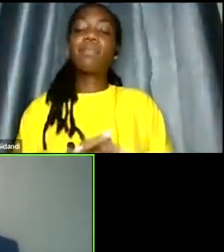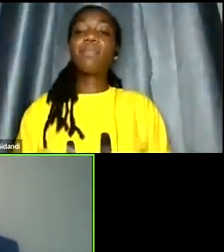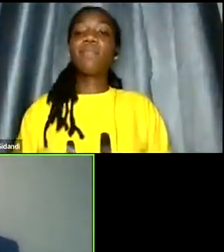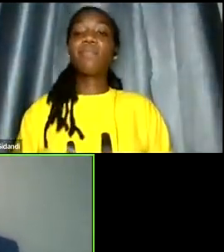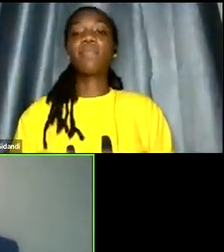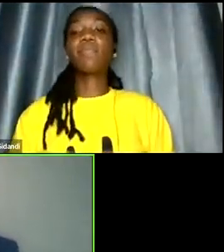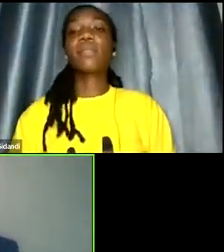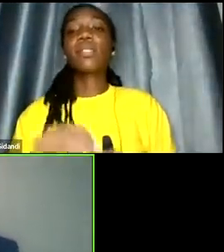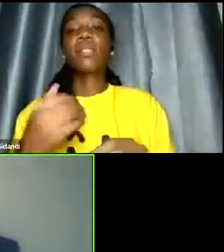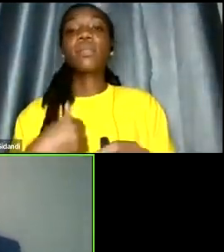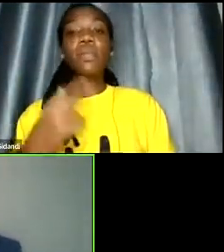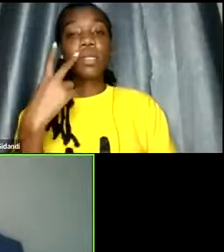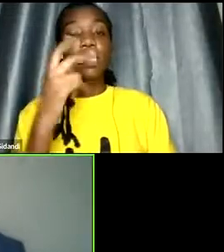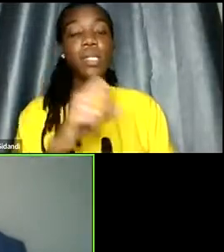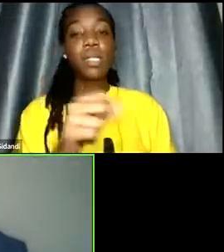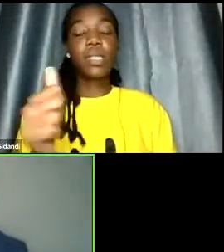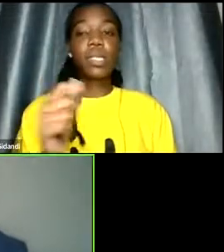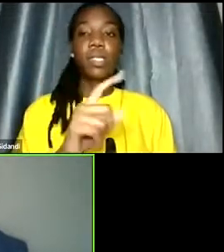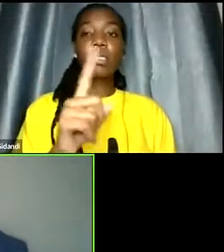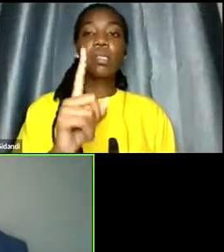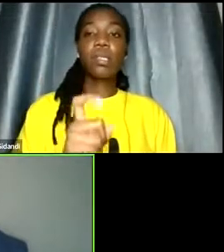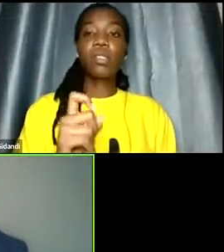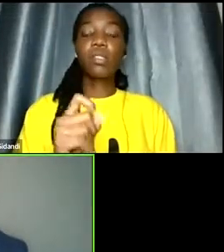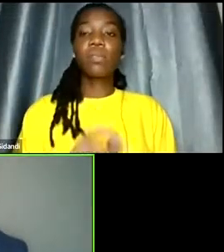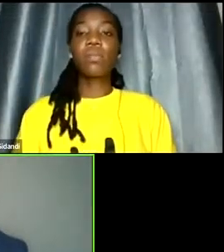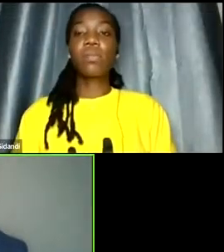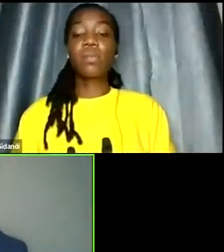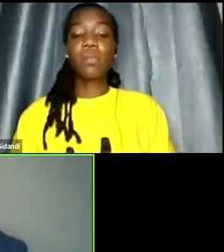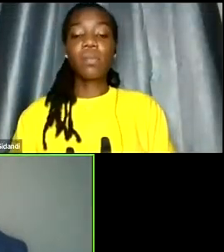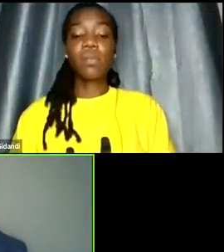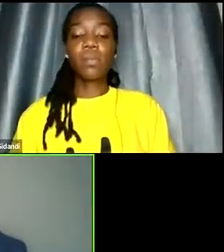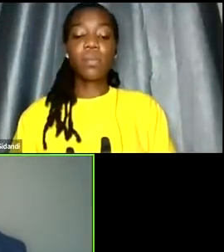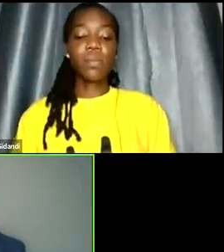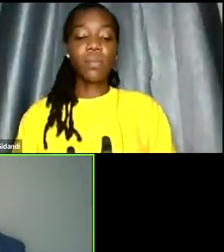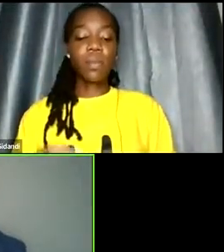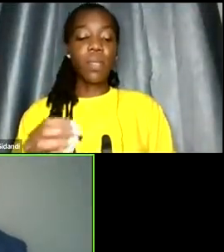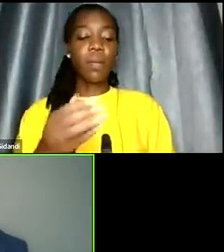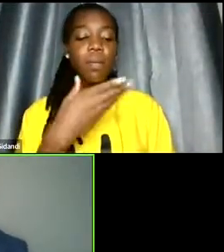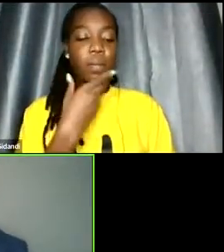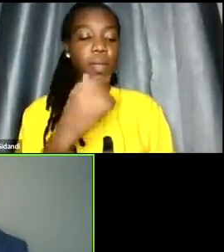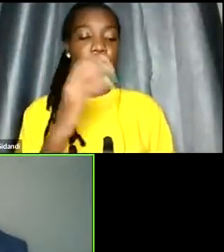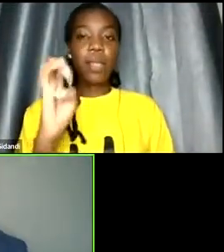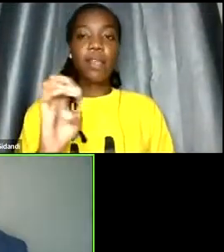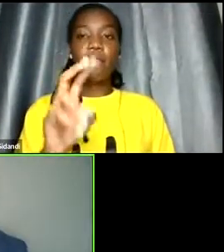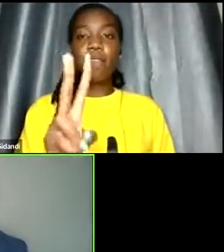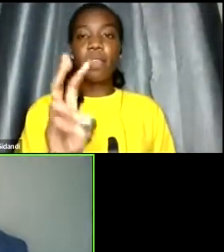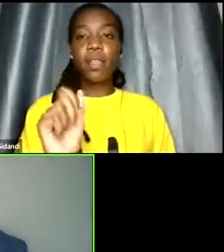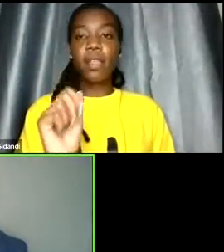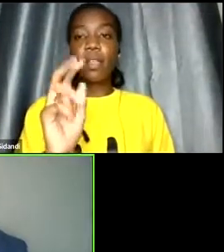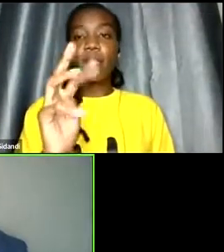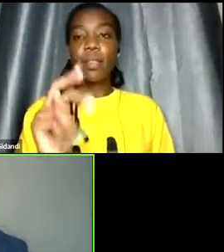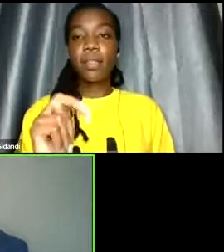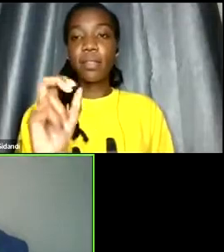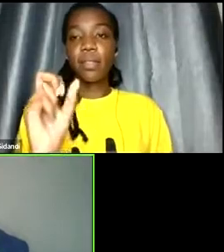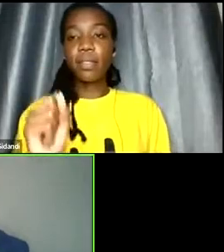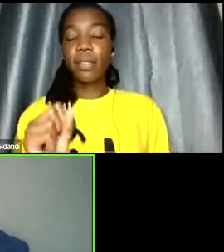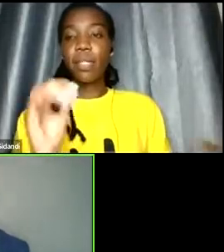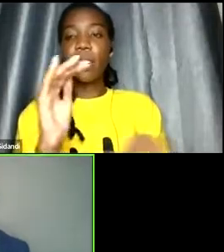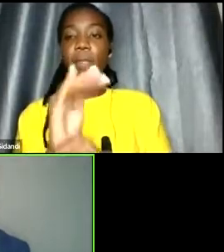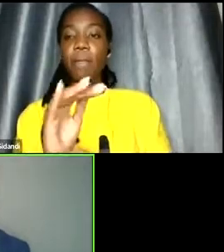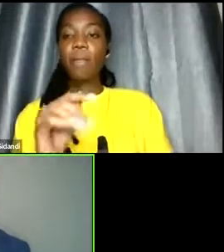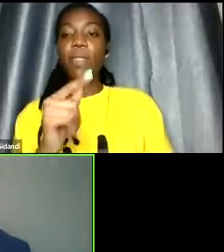I saw another lovely question there on the chat by a gentleman called Evans Kaburu. Evans asks, how do